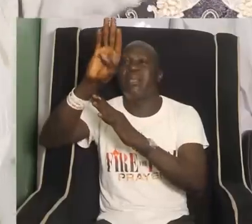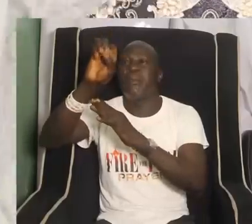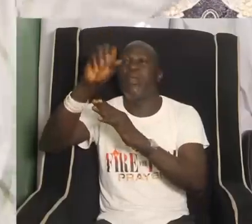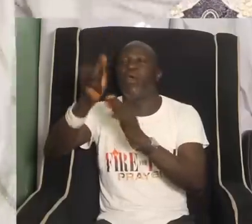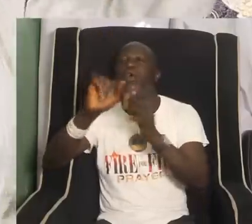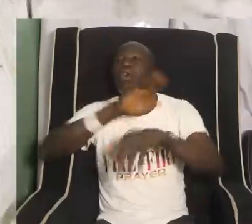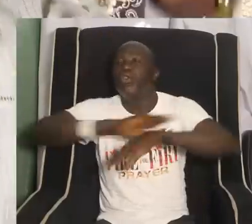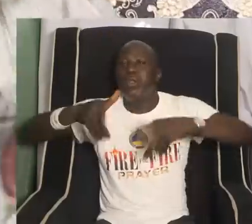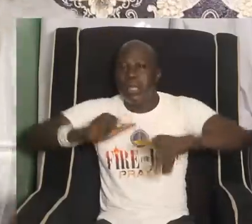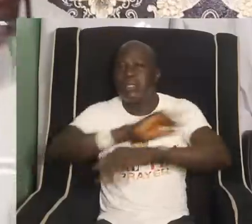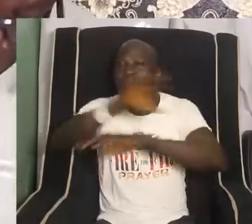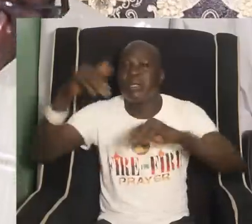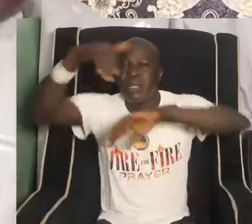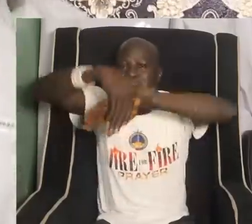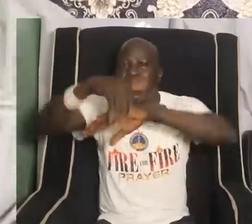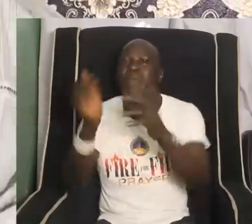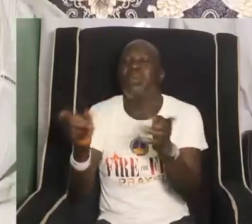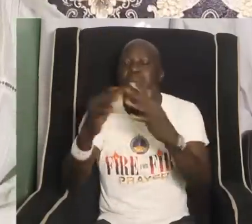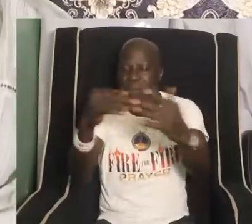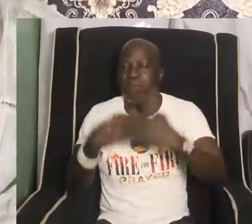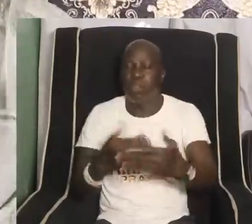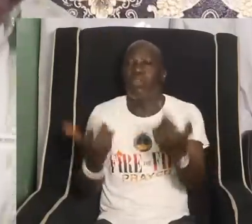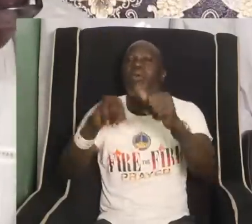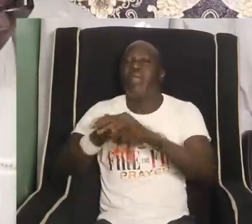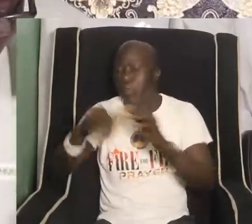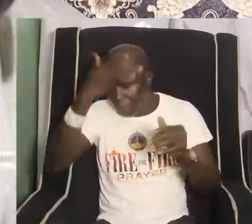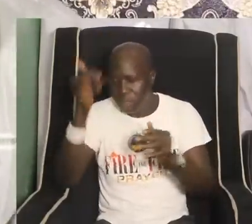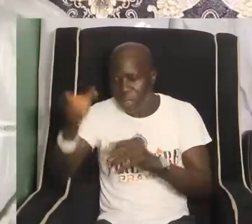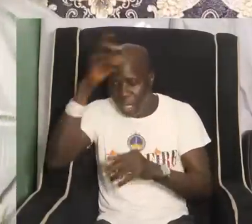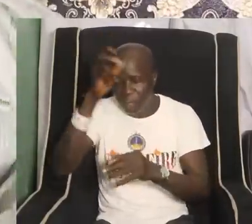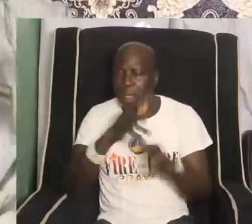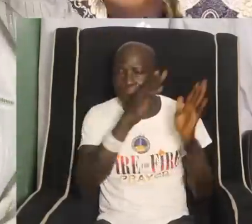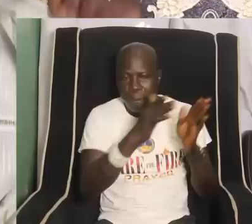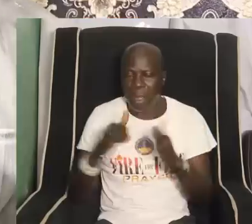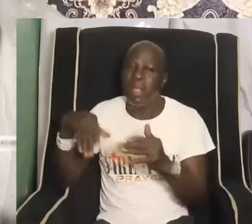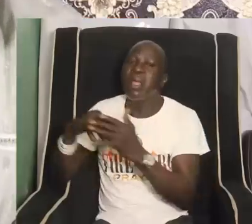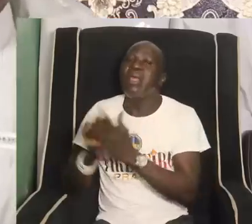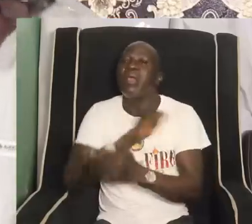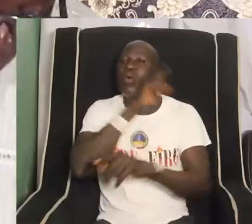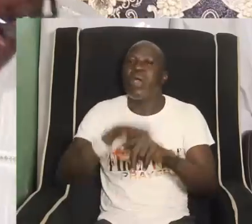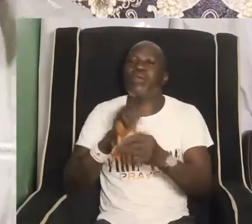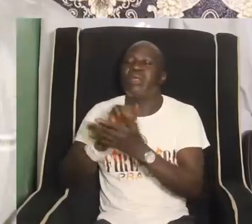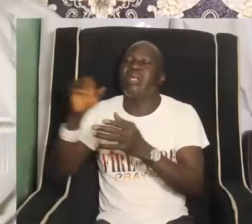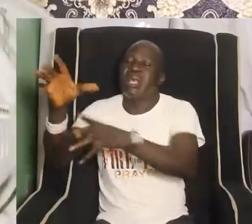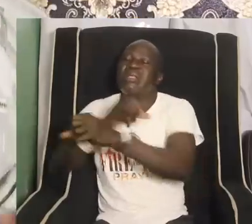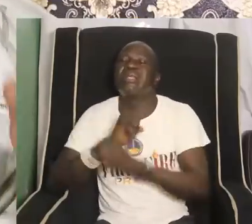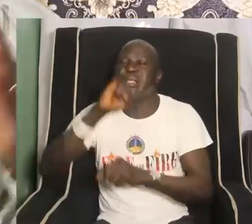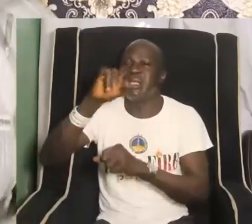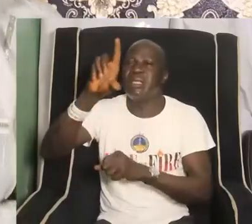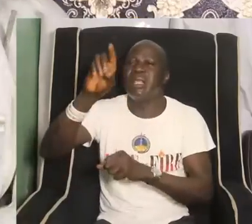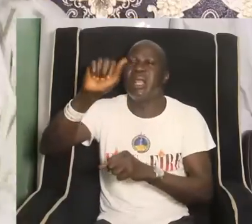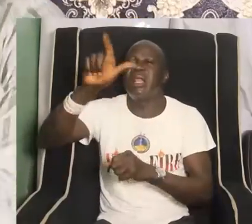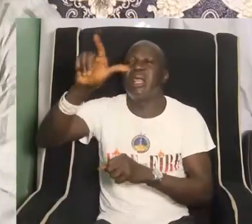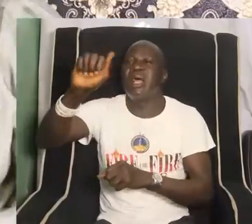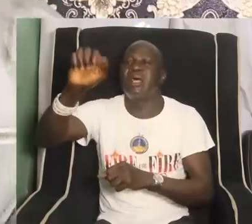bless me. Wan jene usuko to gbera. Don't have been dead before you come. Esu ni arekereke. Satan is being tricky. To ba ki de lasu igadoro. Once you get to lasu